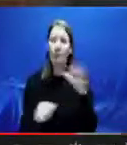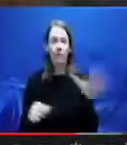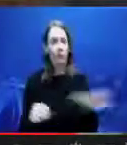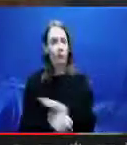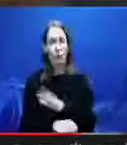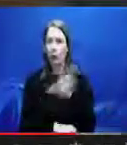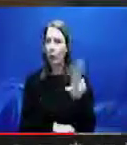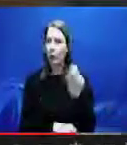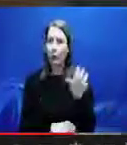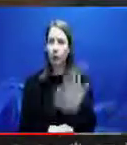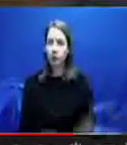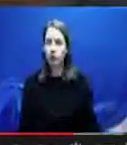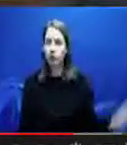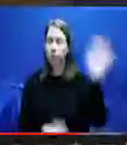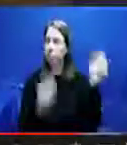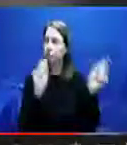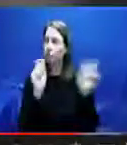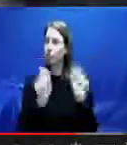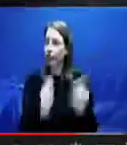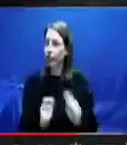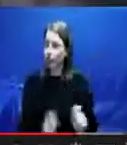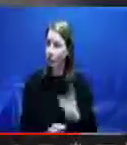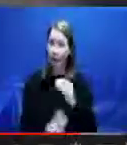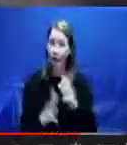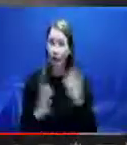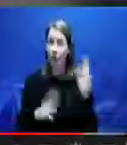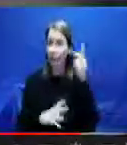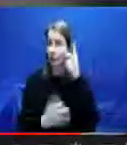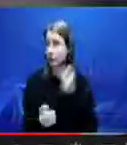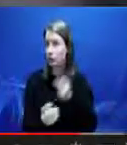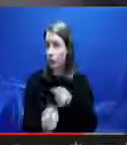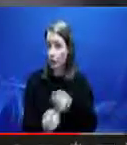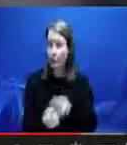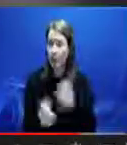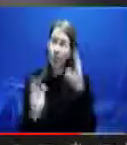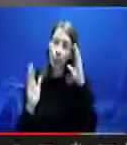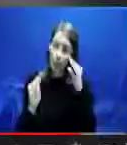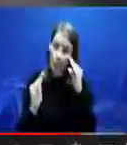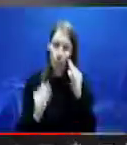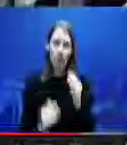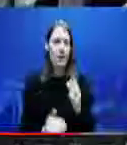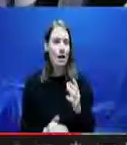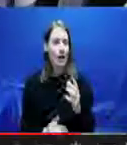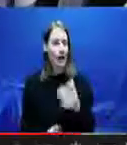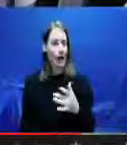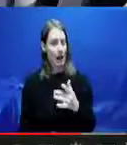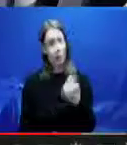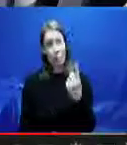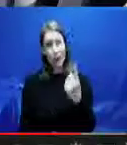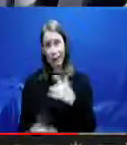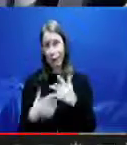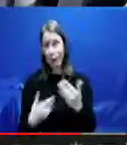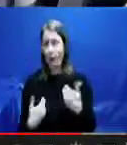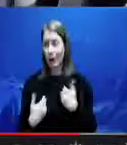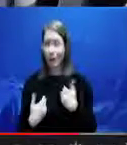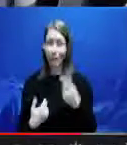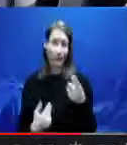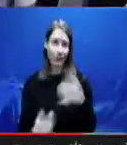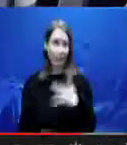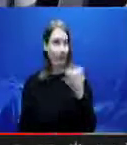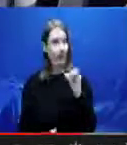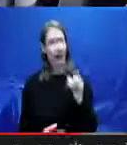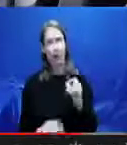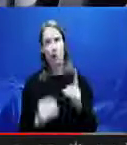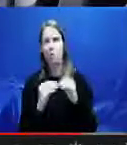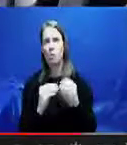leery of everything else that's coming at us. It's hard to see how we can add this to our plates. Paula Kosaransky acknowledges it's a tough